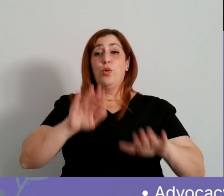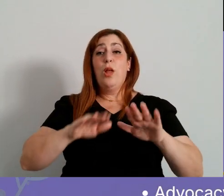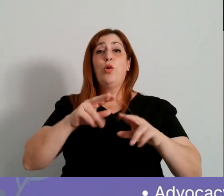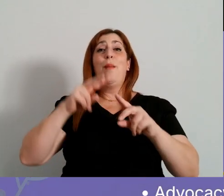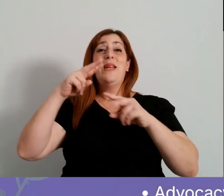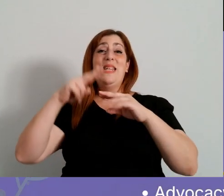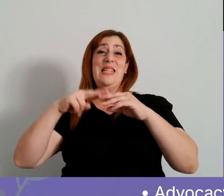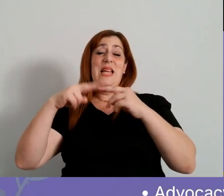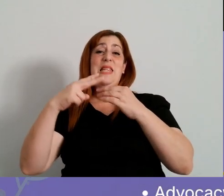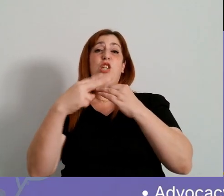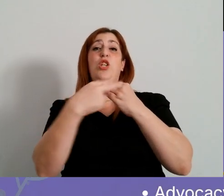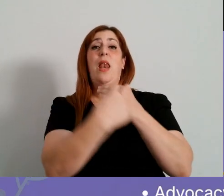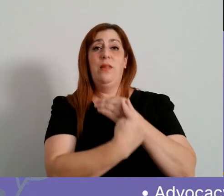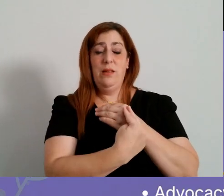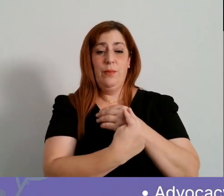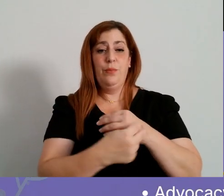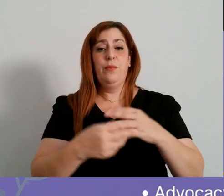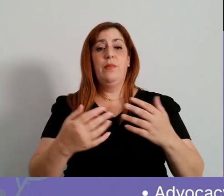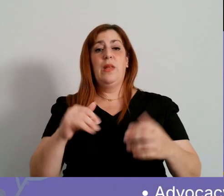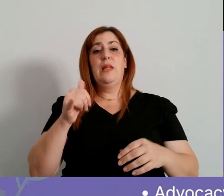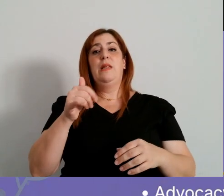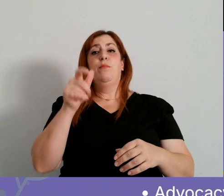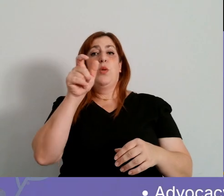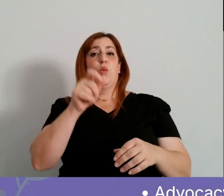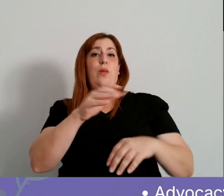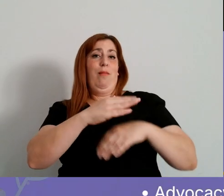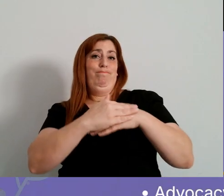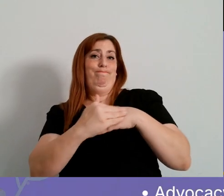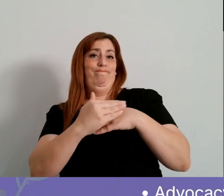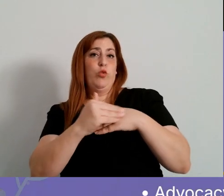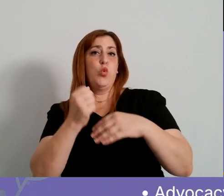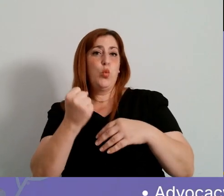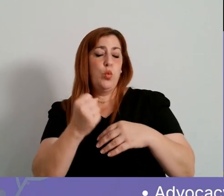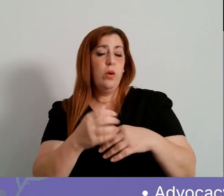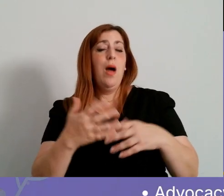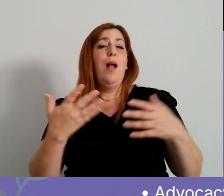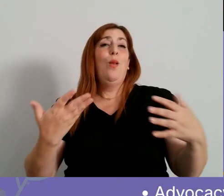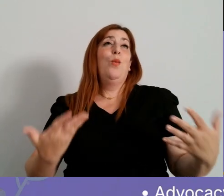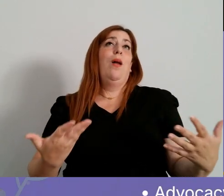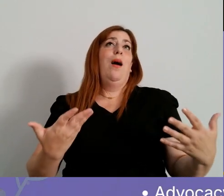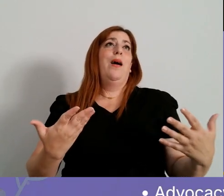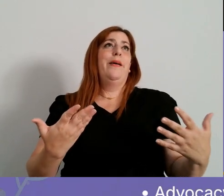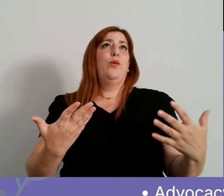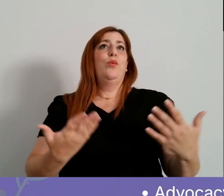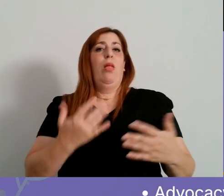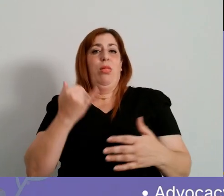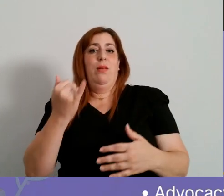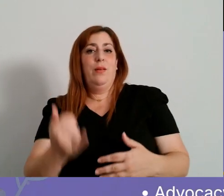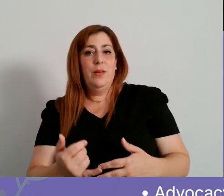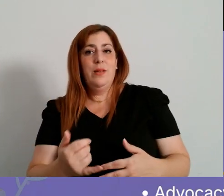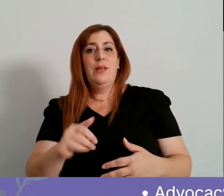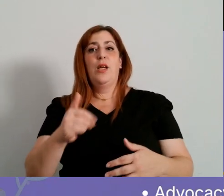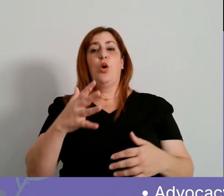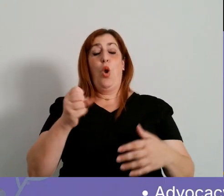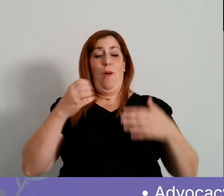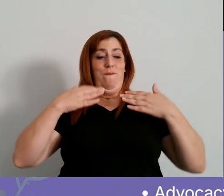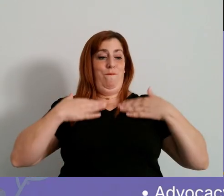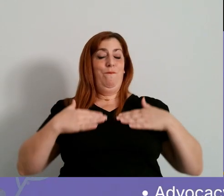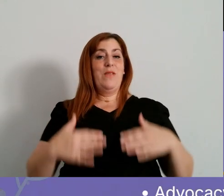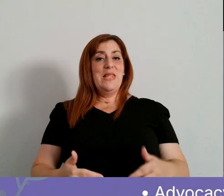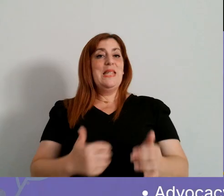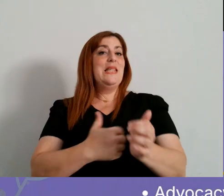Abroad, unfortunately, there have been quite a few deaths in this particular situation. If you also have a